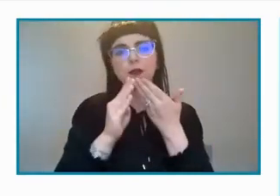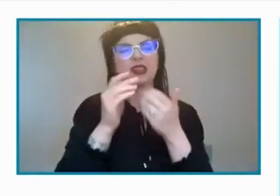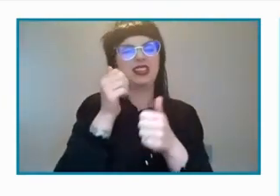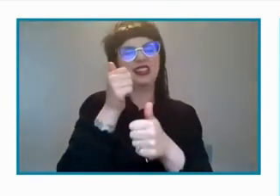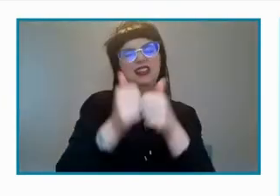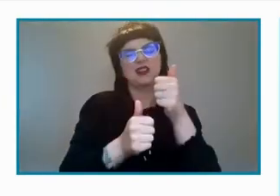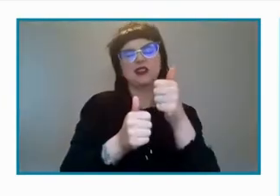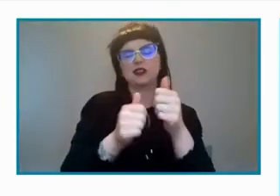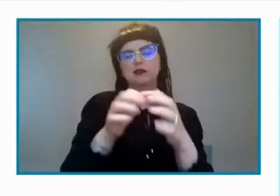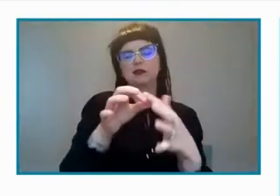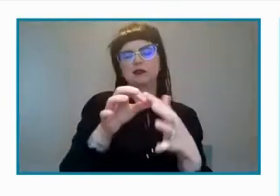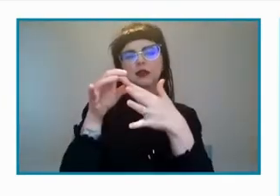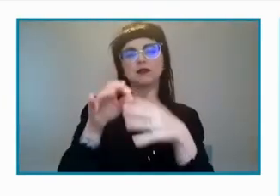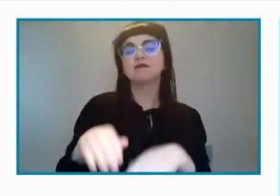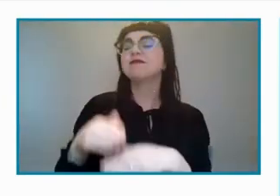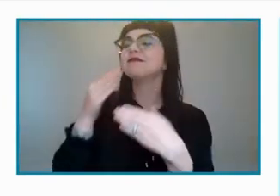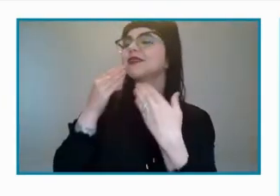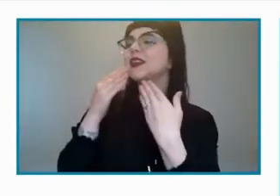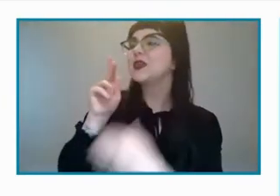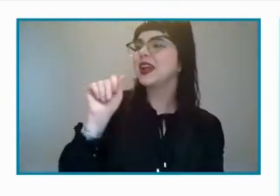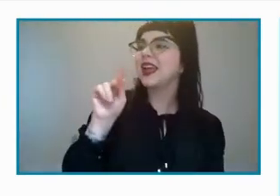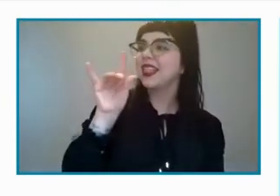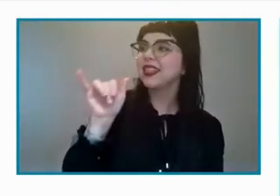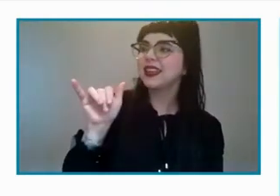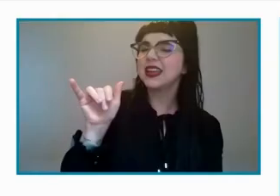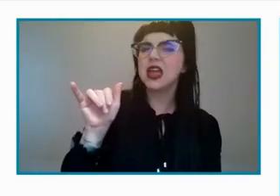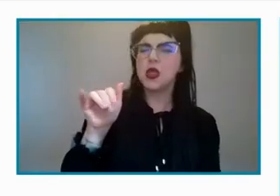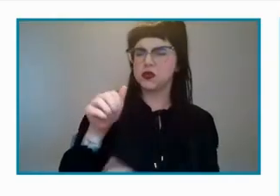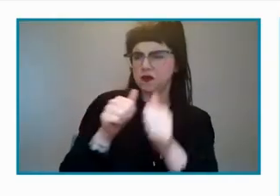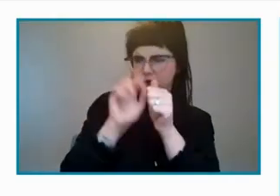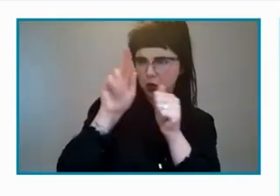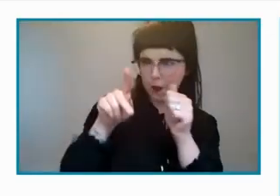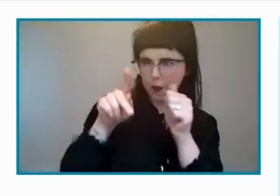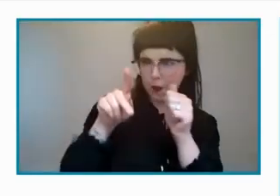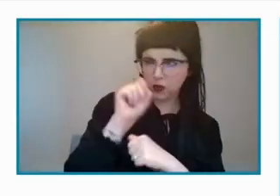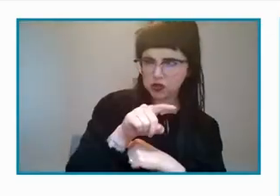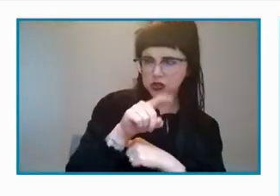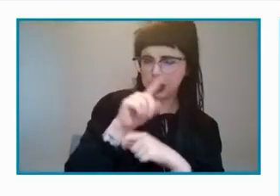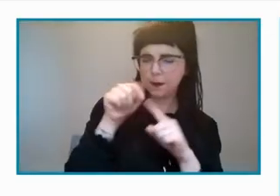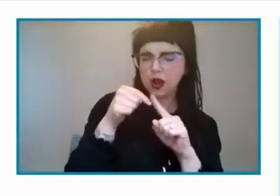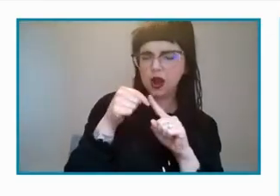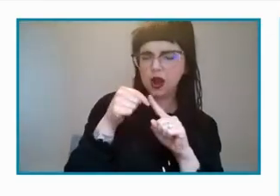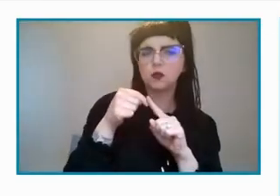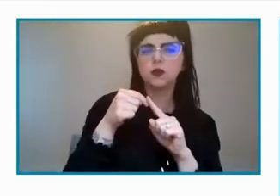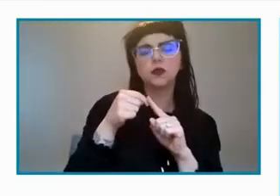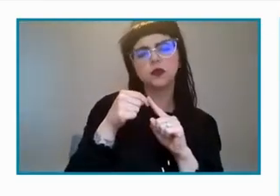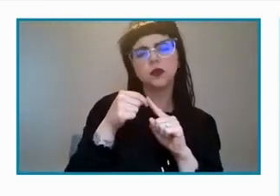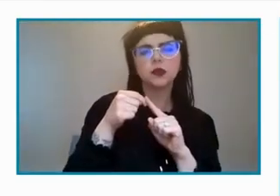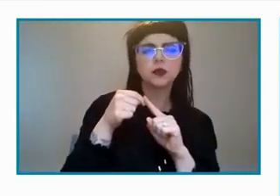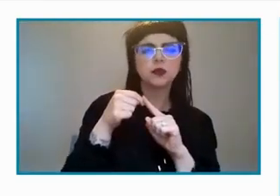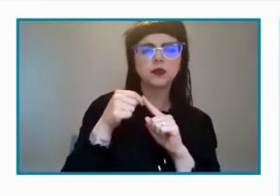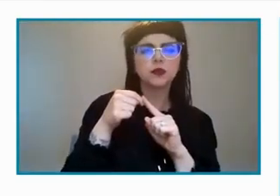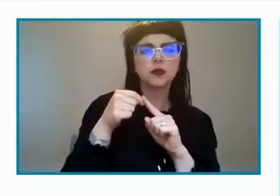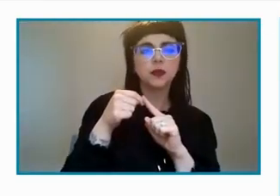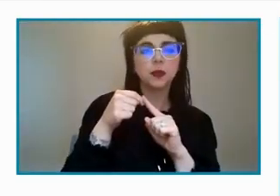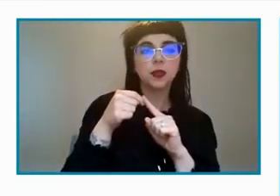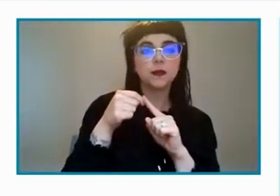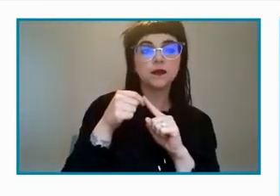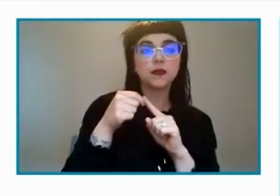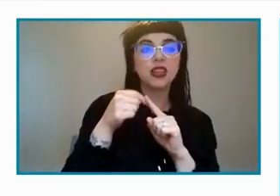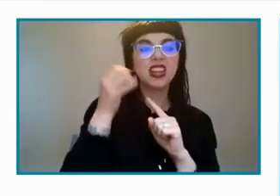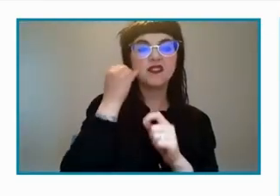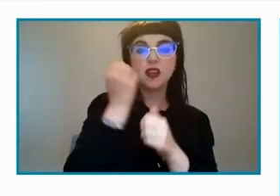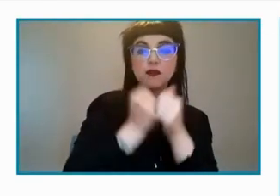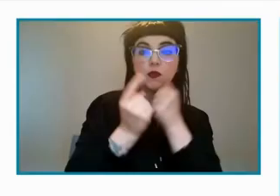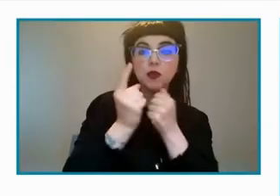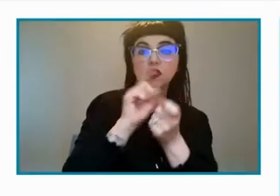Great. Thanks, Kelly. And there was a follow-up question about whether everyone created a theory of change. So I